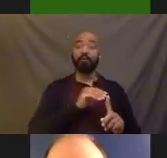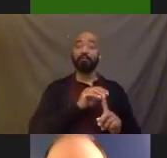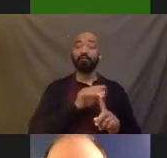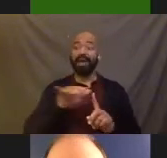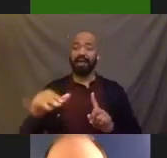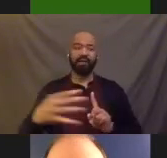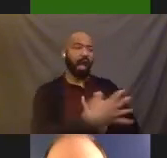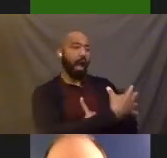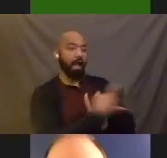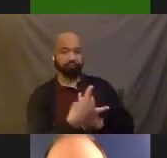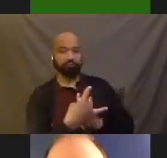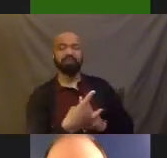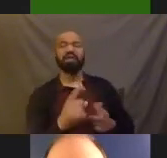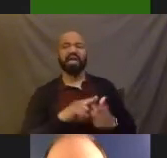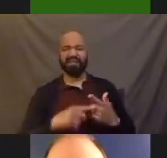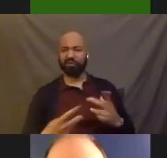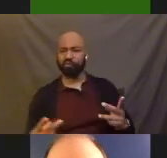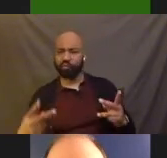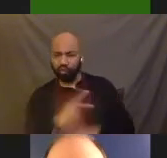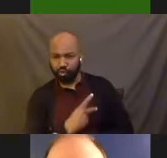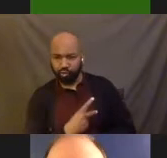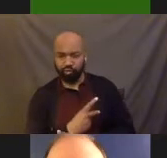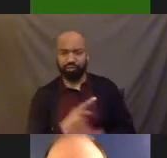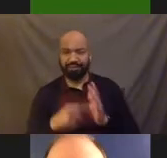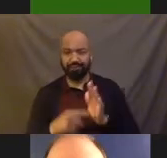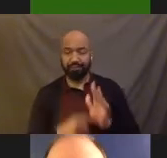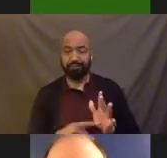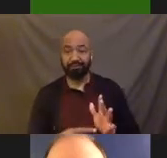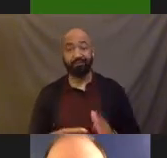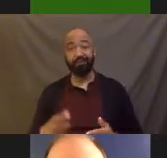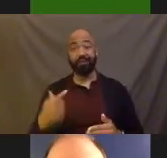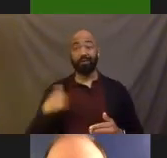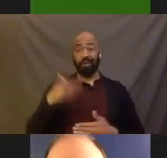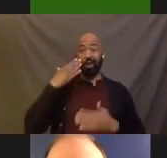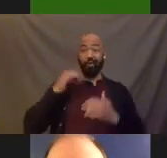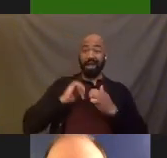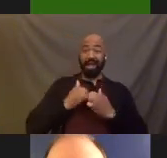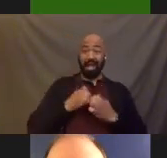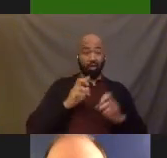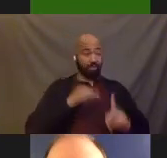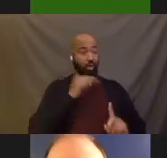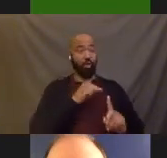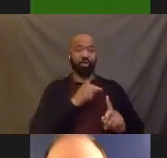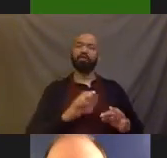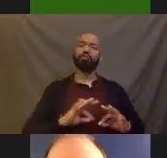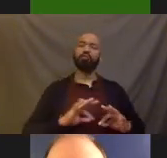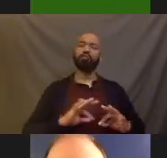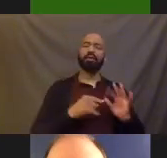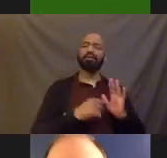have a pattern of who gets mild symptoms, who gets severe infection, and who dies.